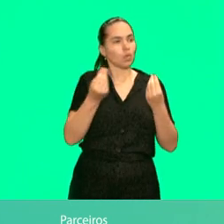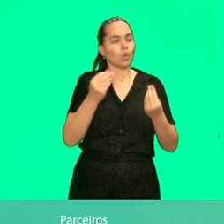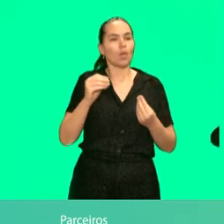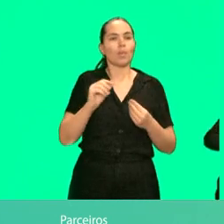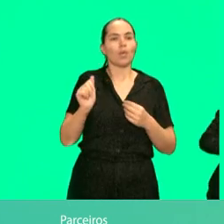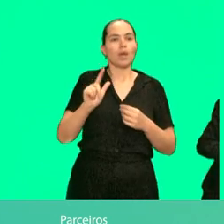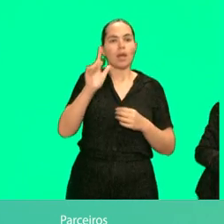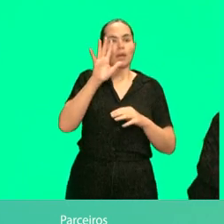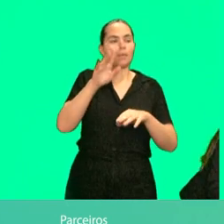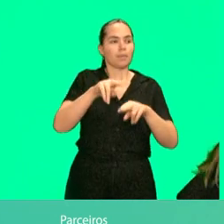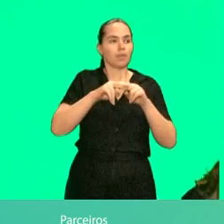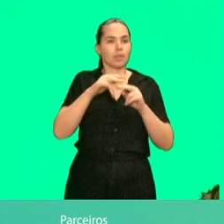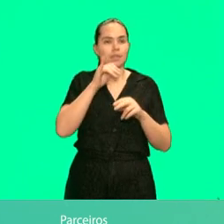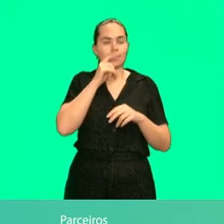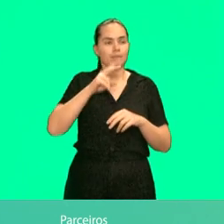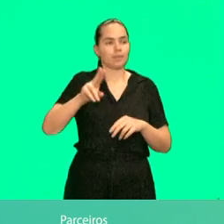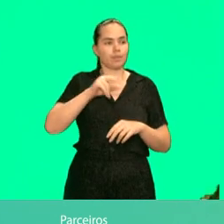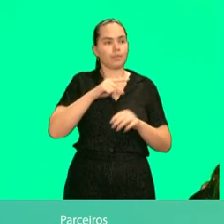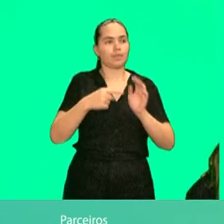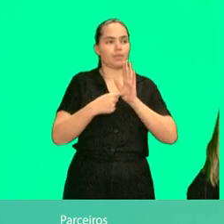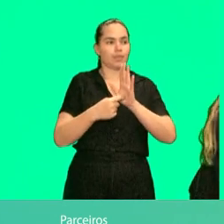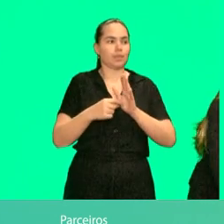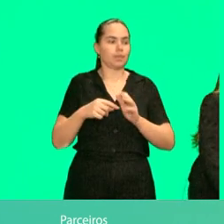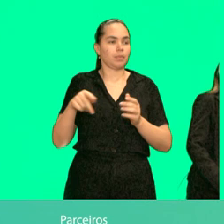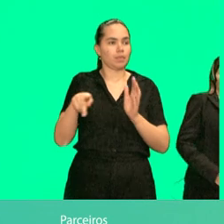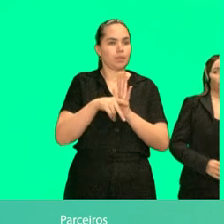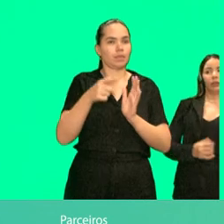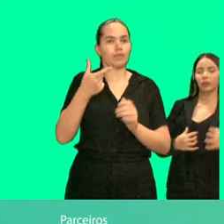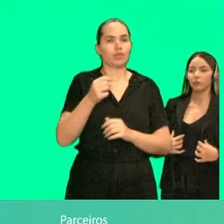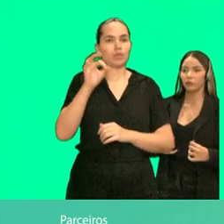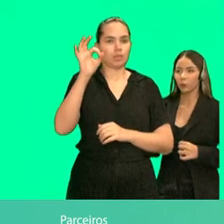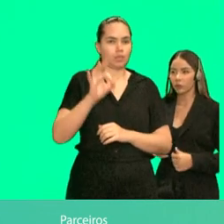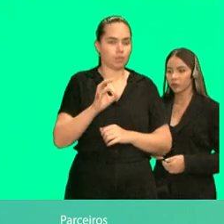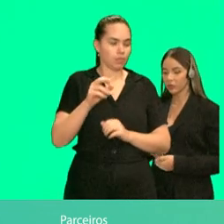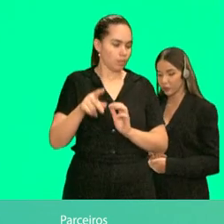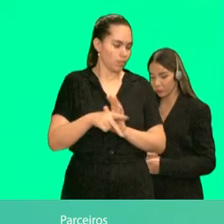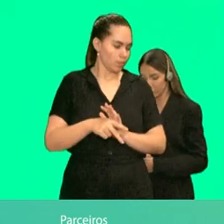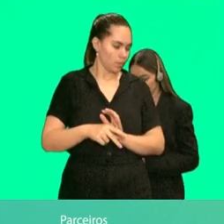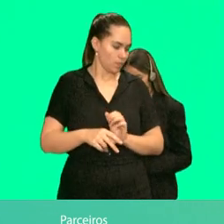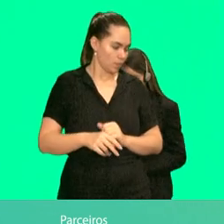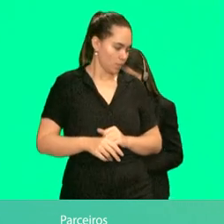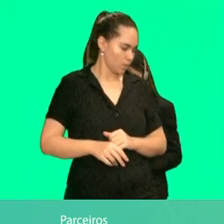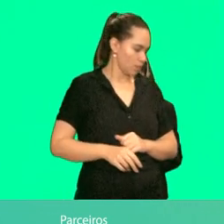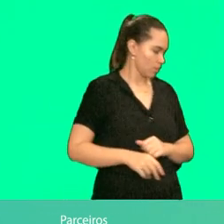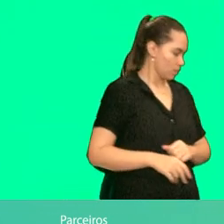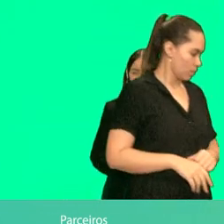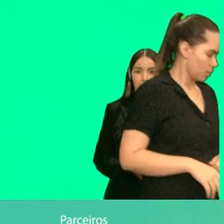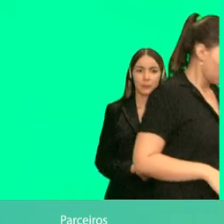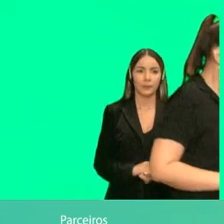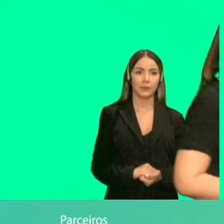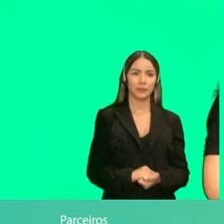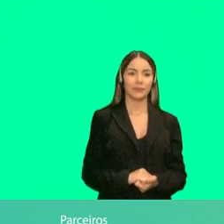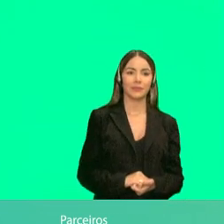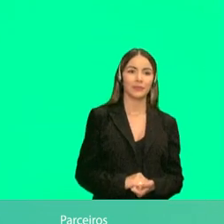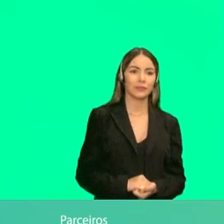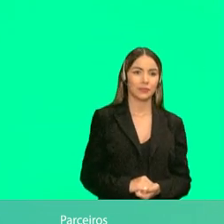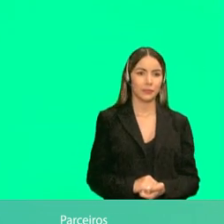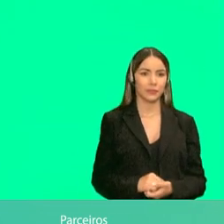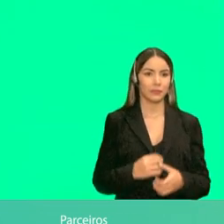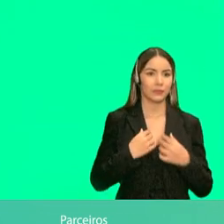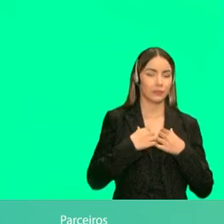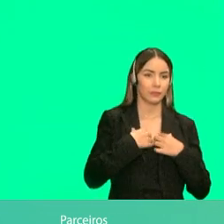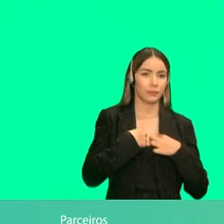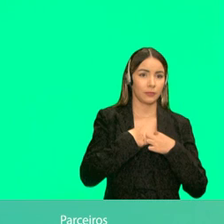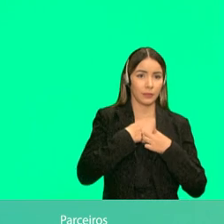these emissions, they come from the inadequate soil use, degraded soil.